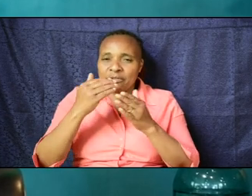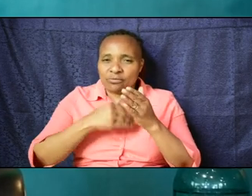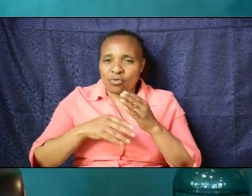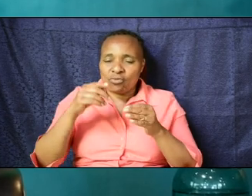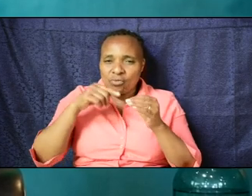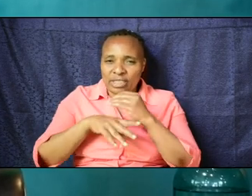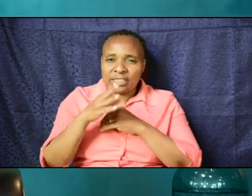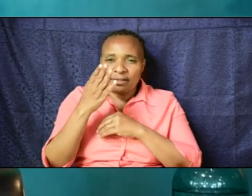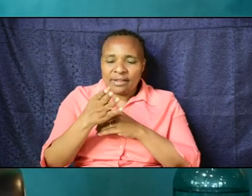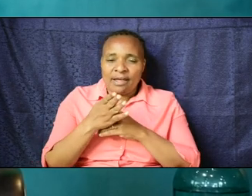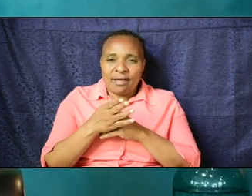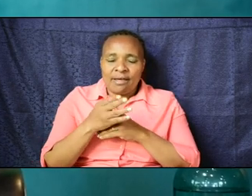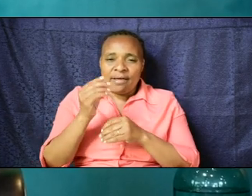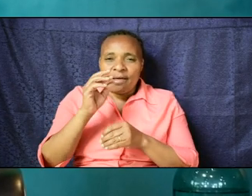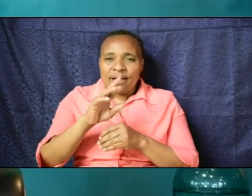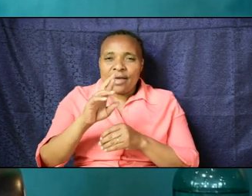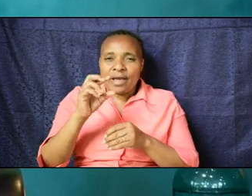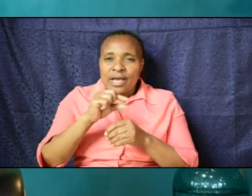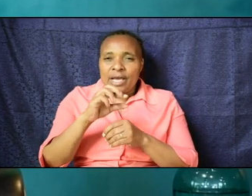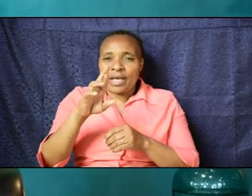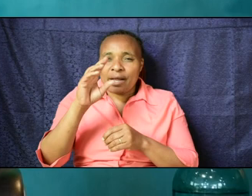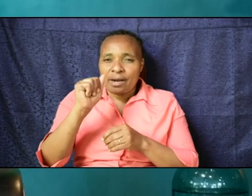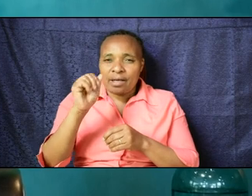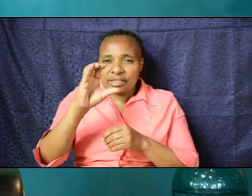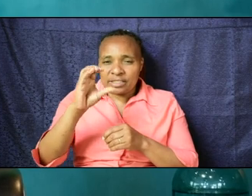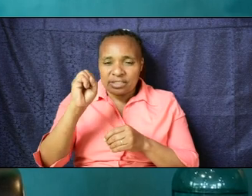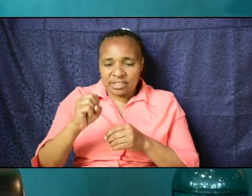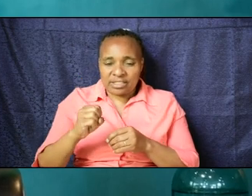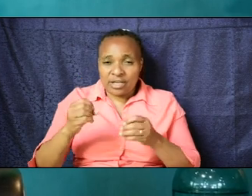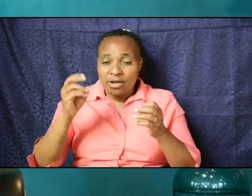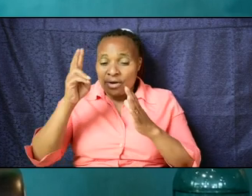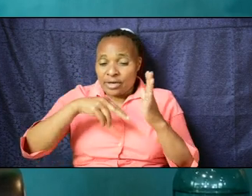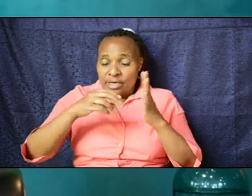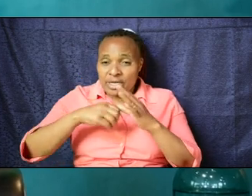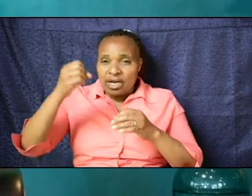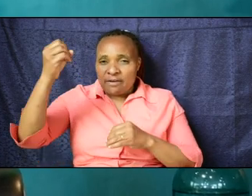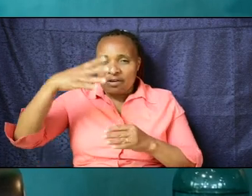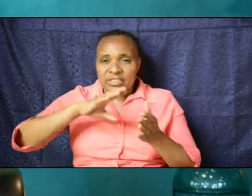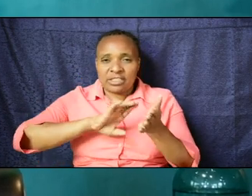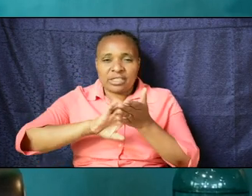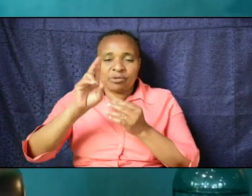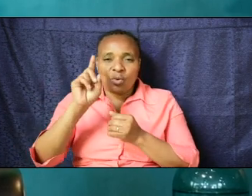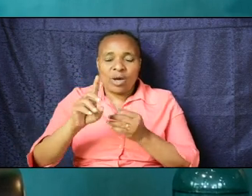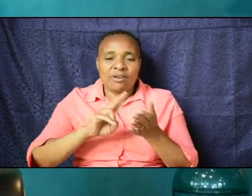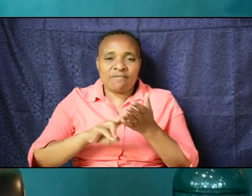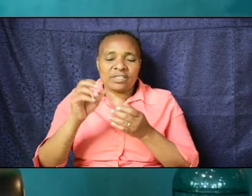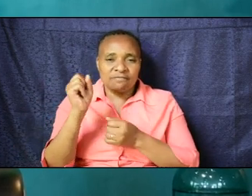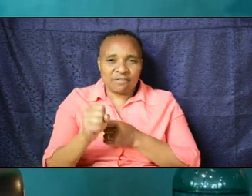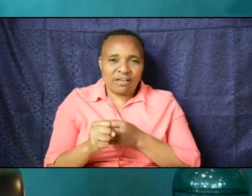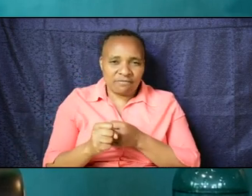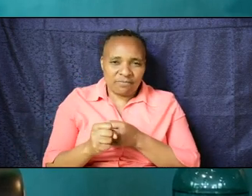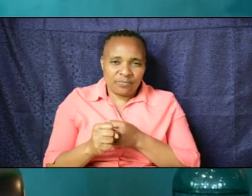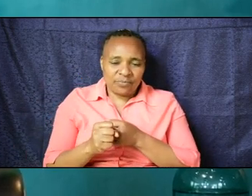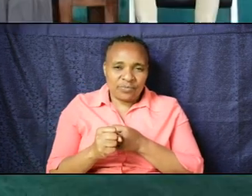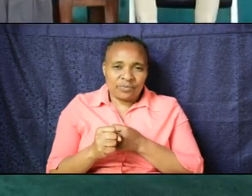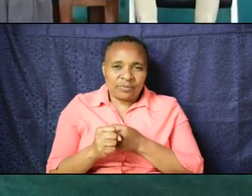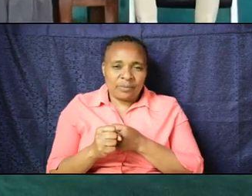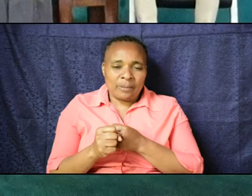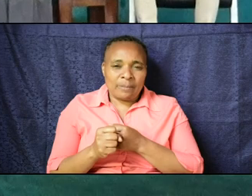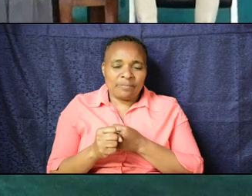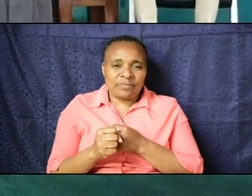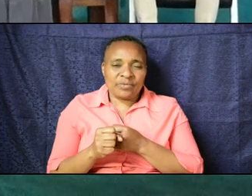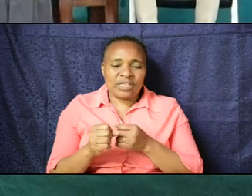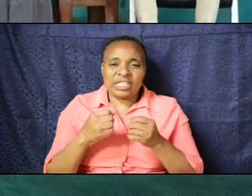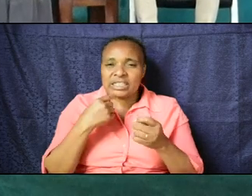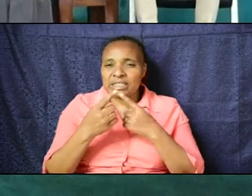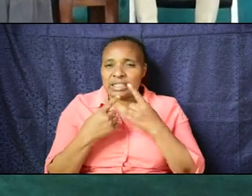there, Grace, you can kindly read for us Revelation chapter 1, verse 5. It's also in the punchlines.